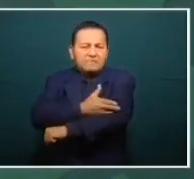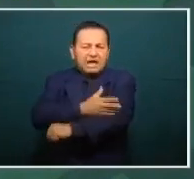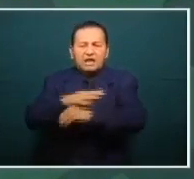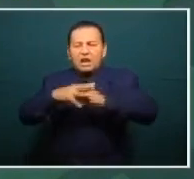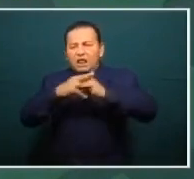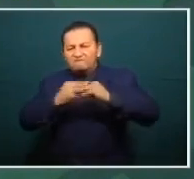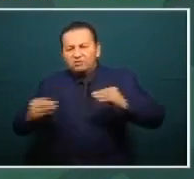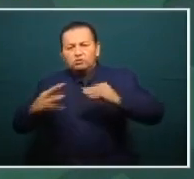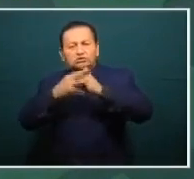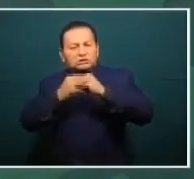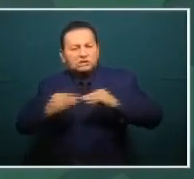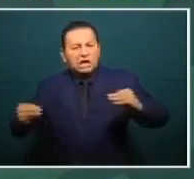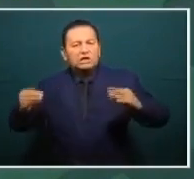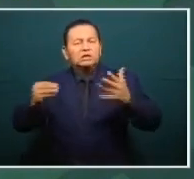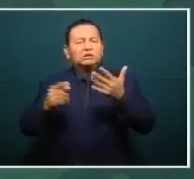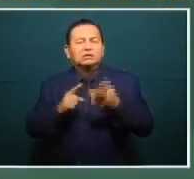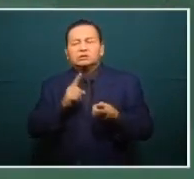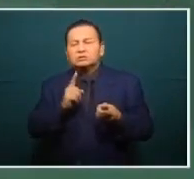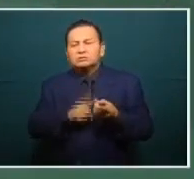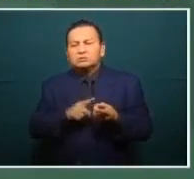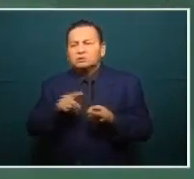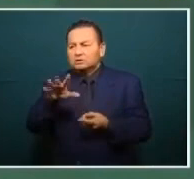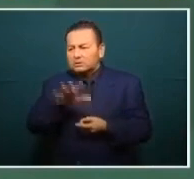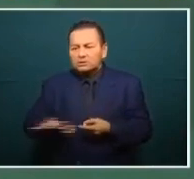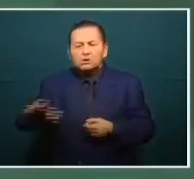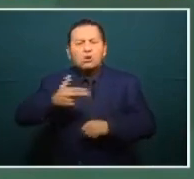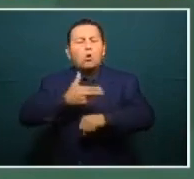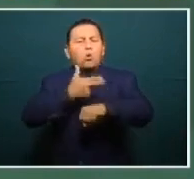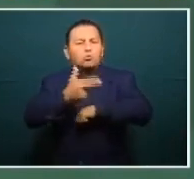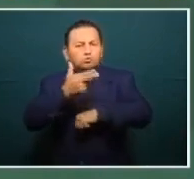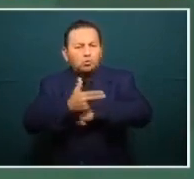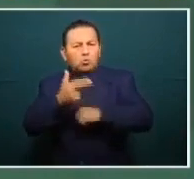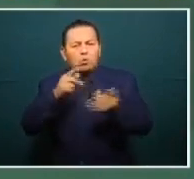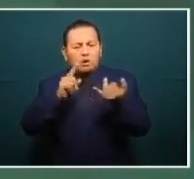Lots of trees, fruit trees.